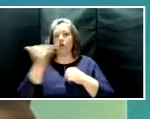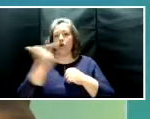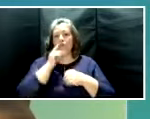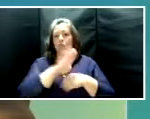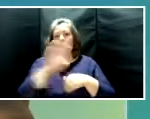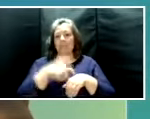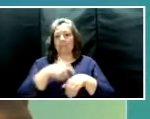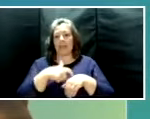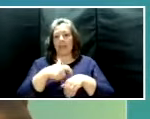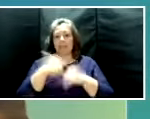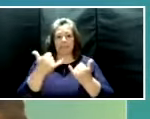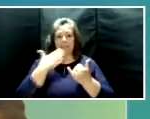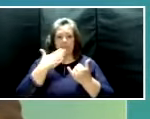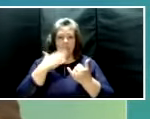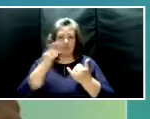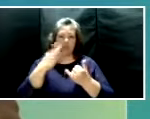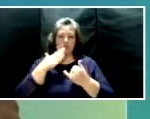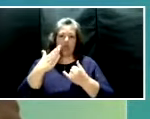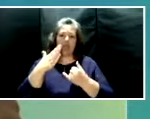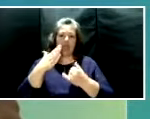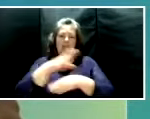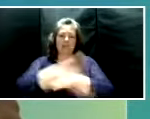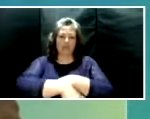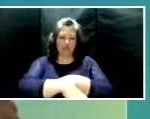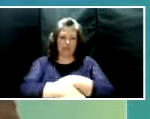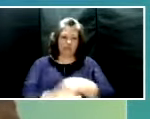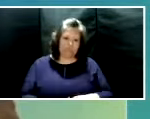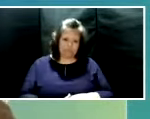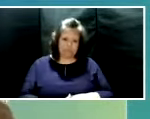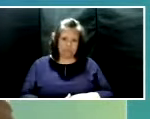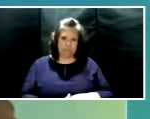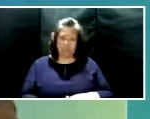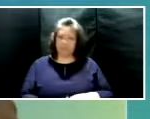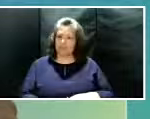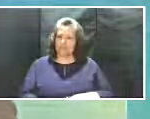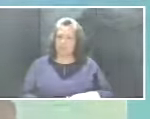you all for your time and attendance today. Have a great rest of your afternoon. Thank you.